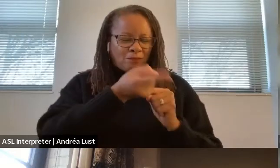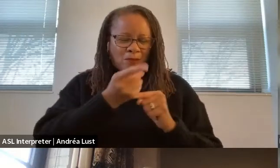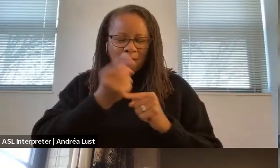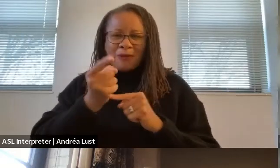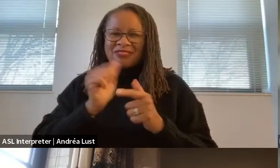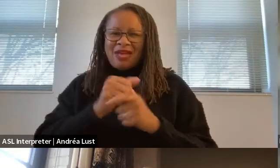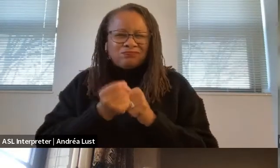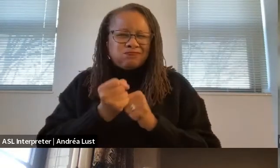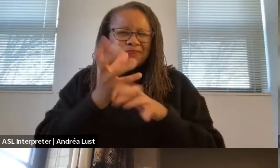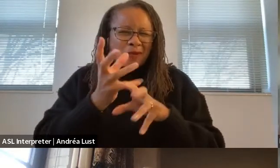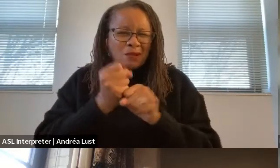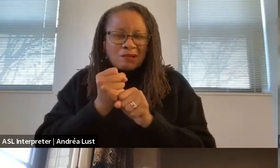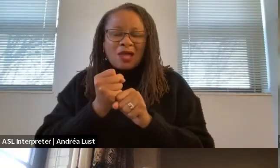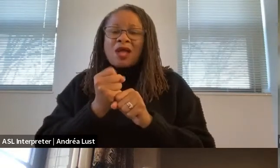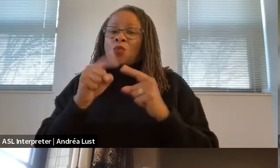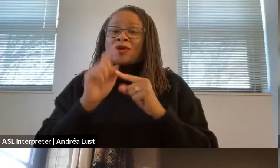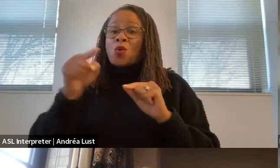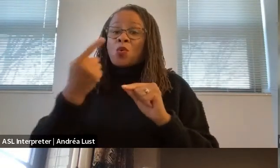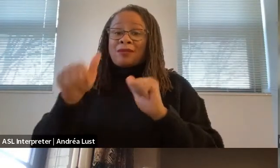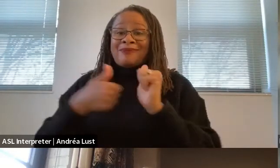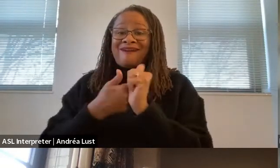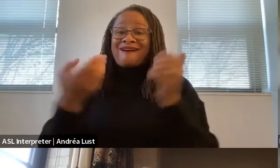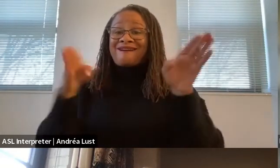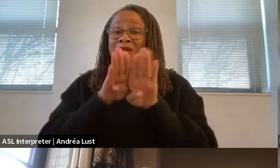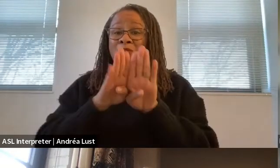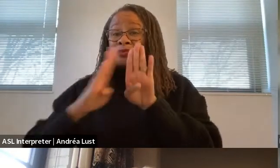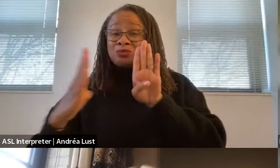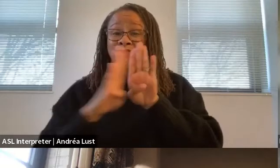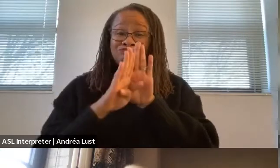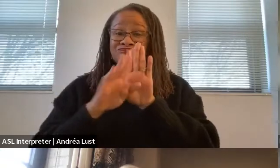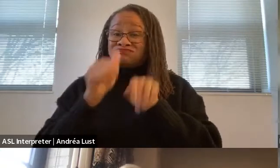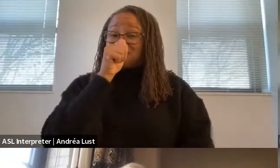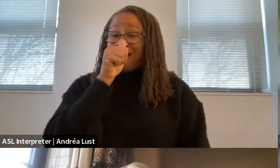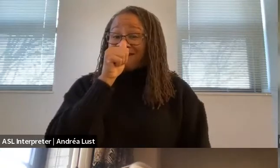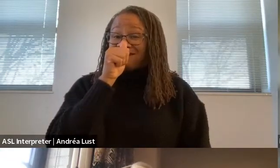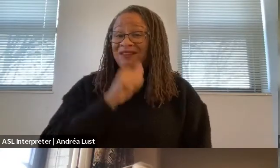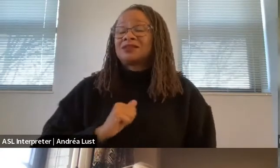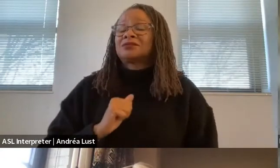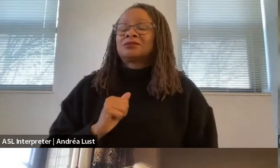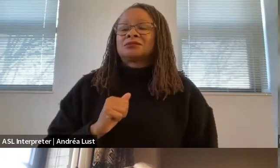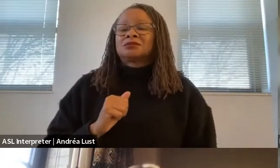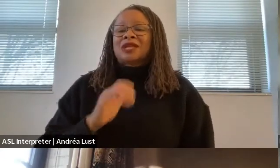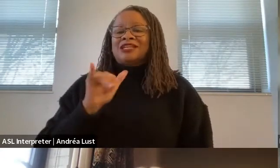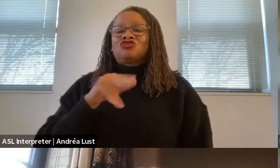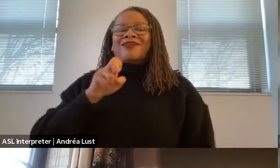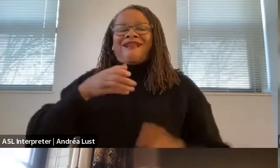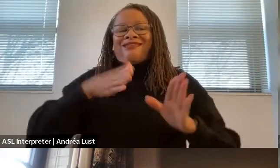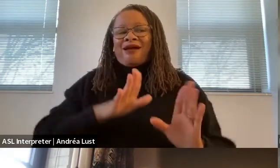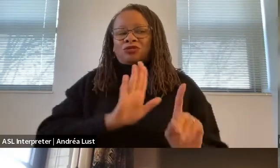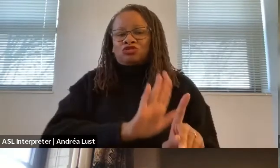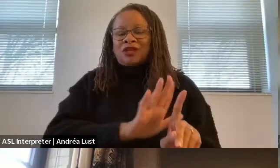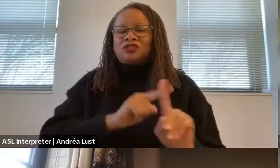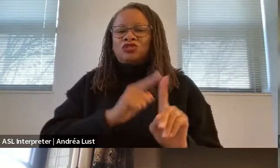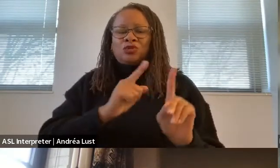outburst, when only behind closed door privately, Jane